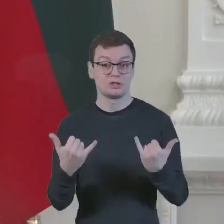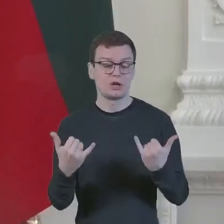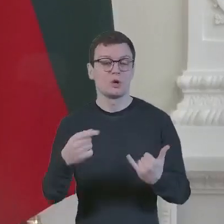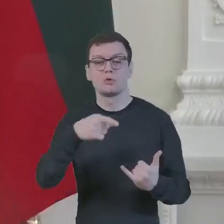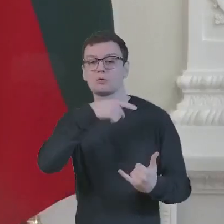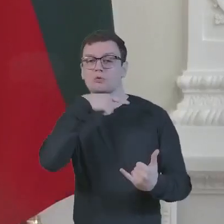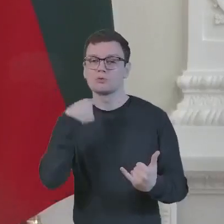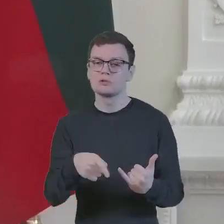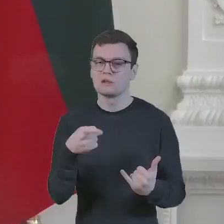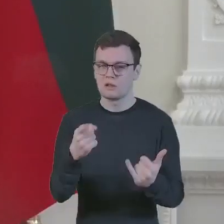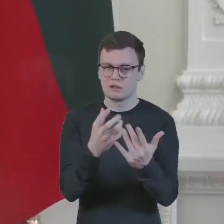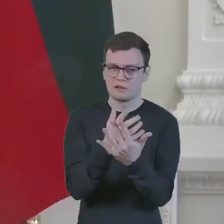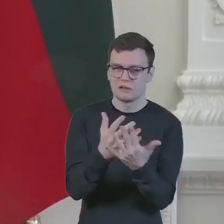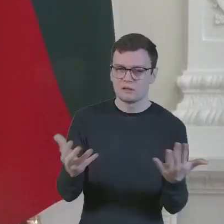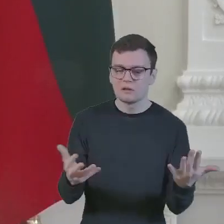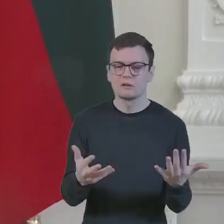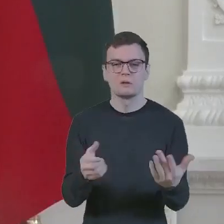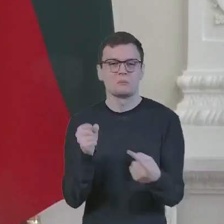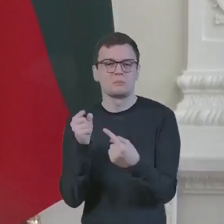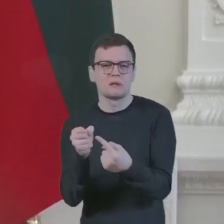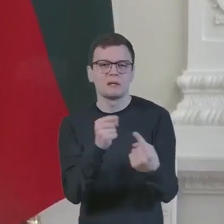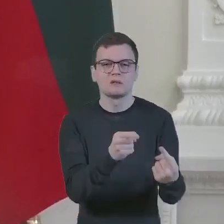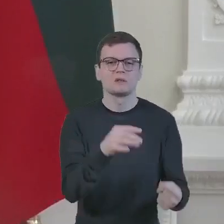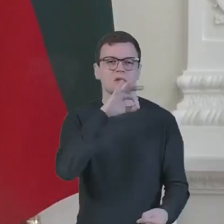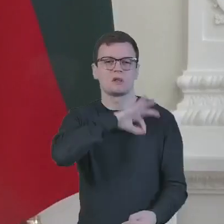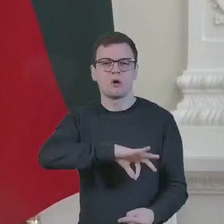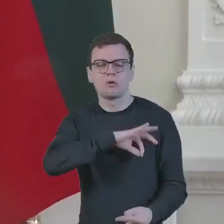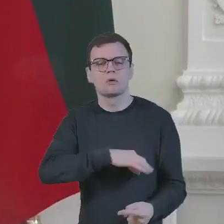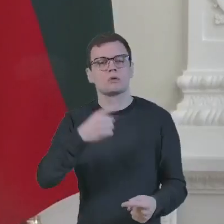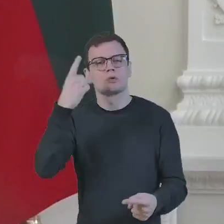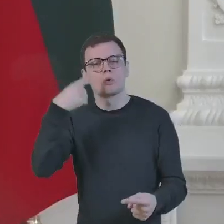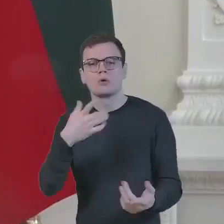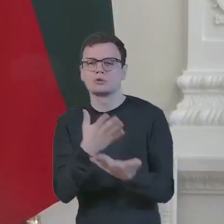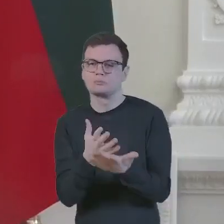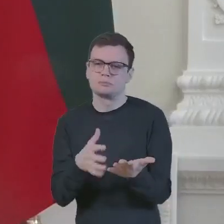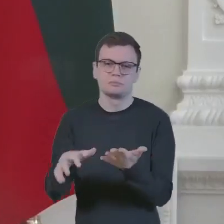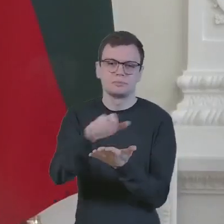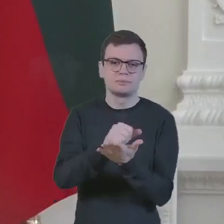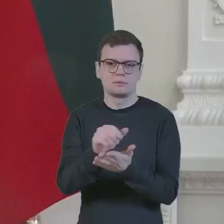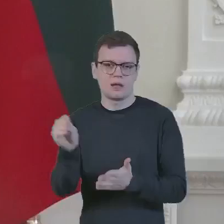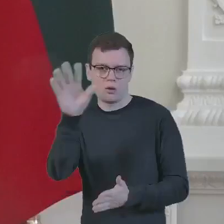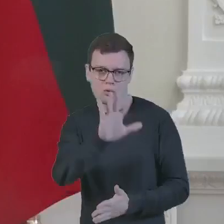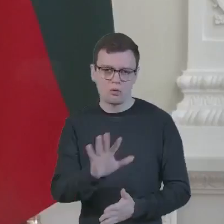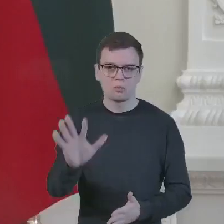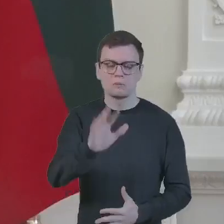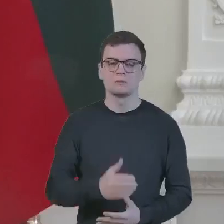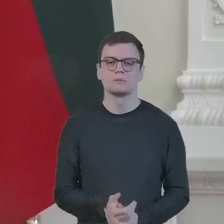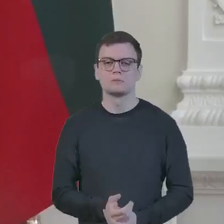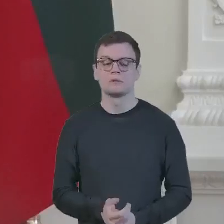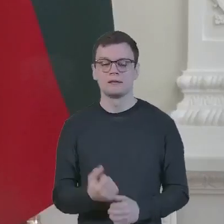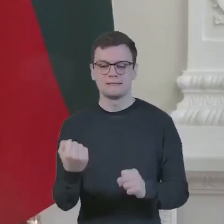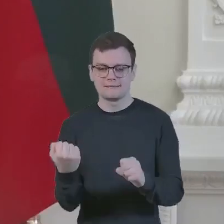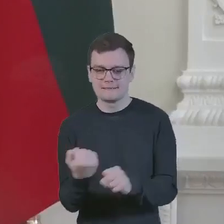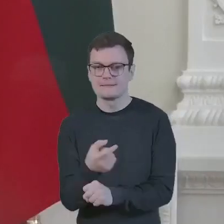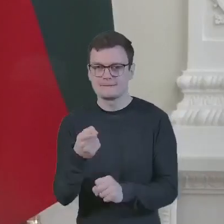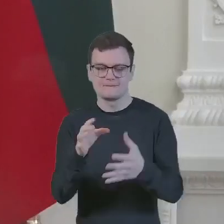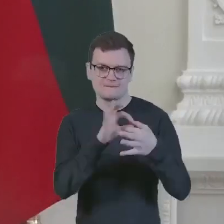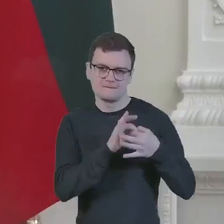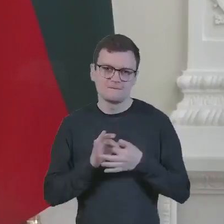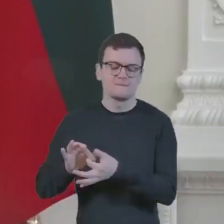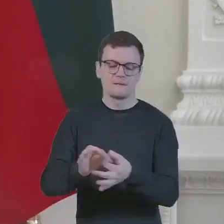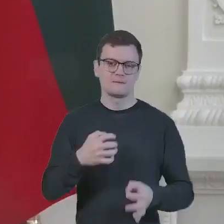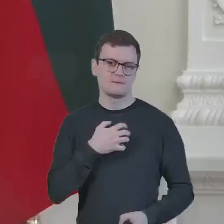whole. Today, as Russia seeks to destabilize Europe by various hostile means and ways, we must